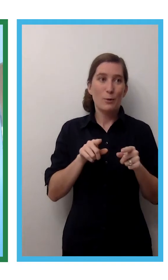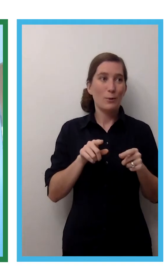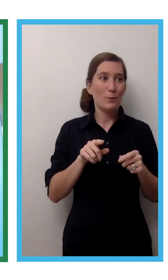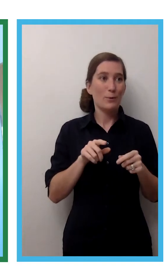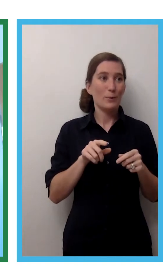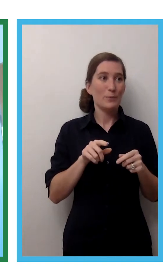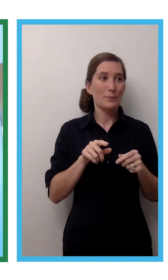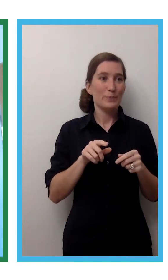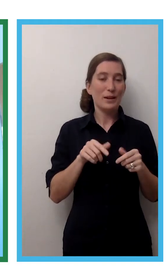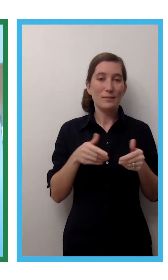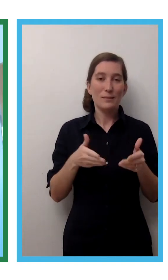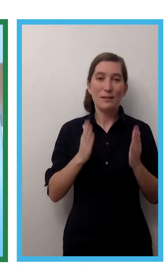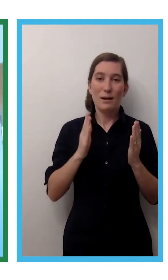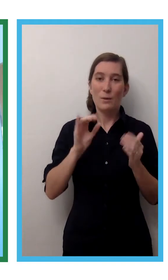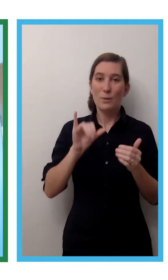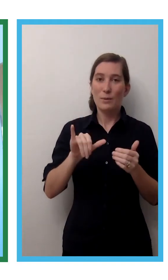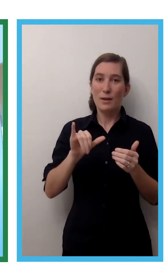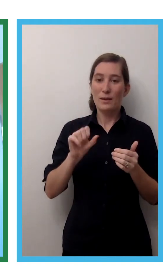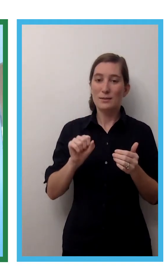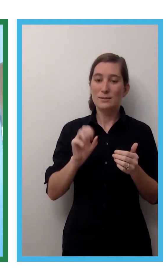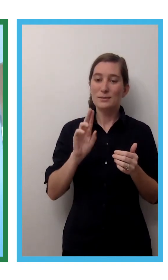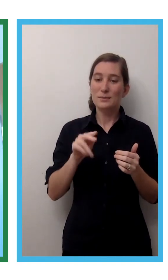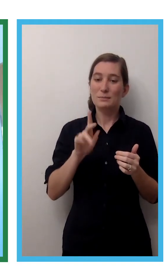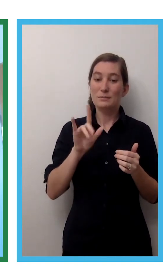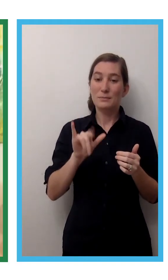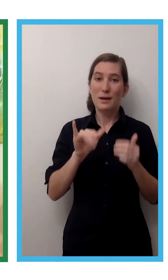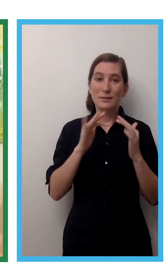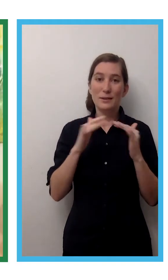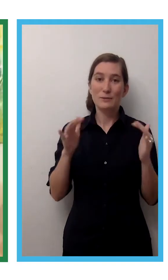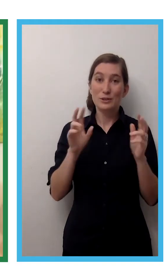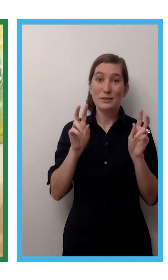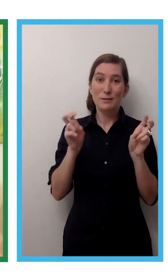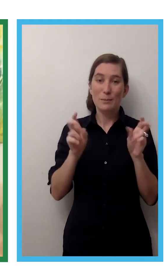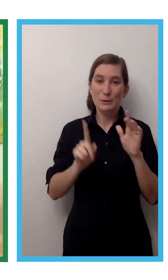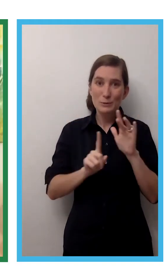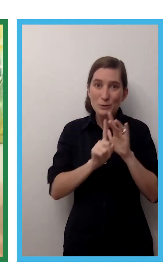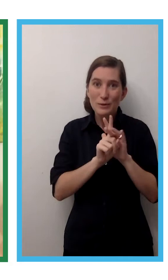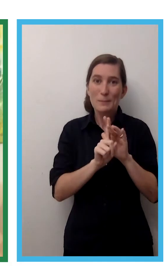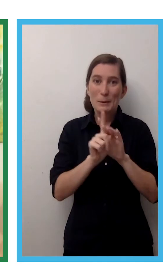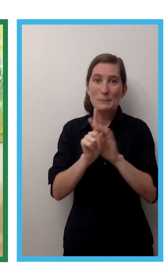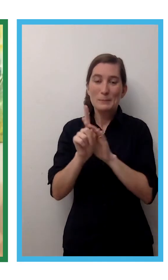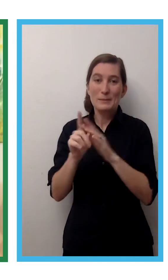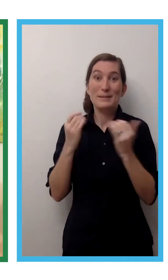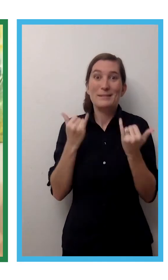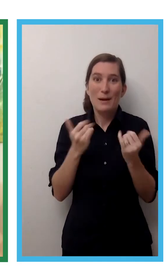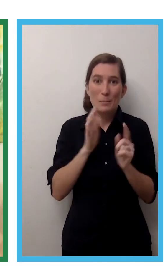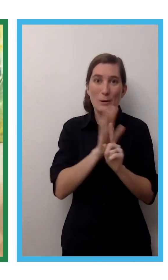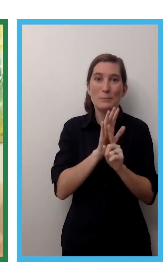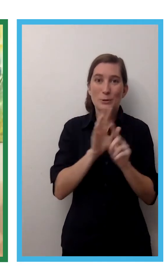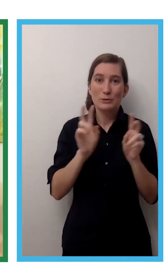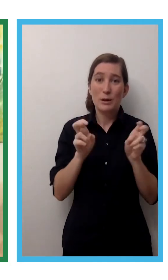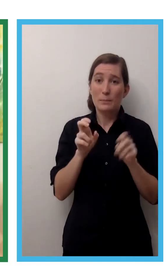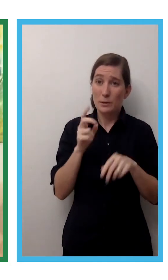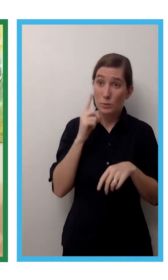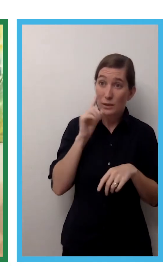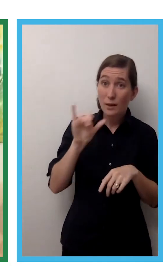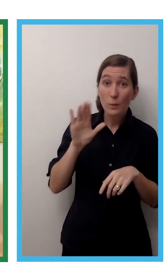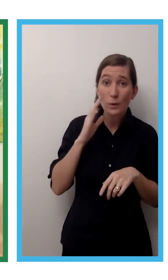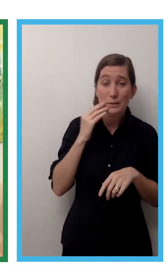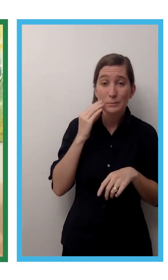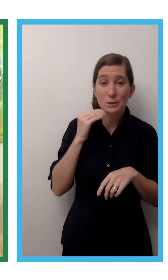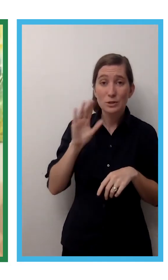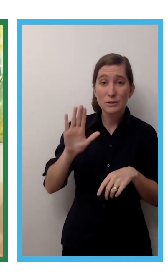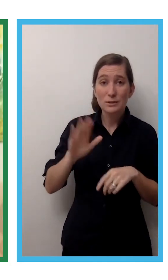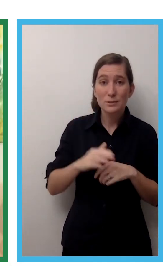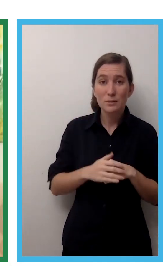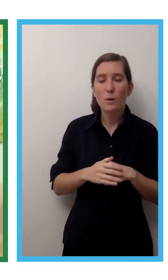experience anyway. Would you say the same thing happened in your experience? Absolutely. You know, I said I spent most of my career